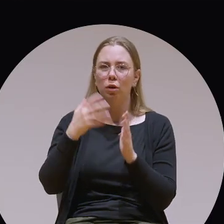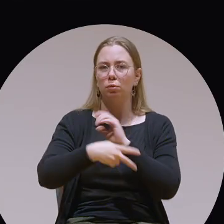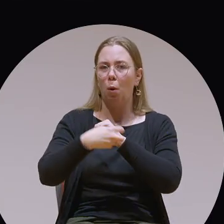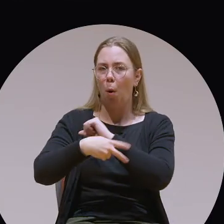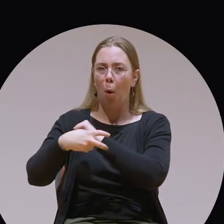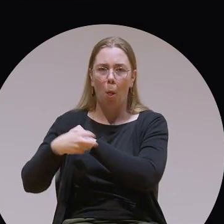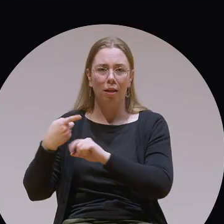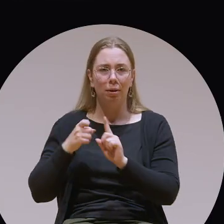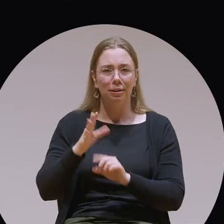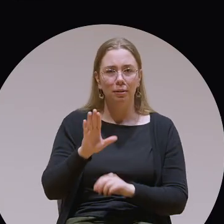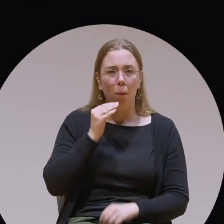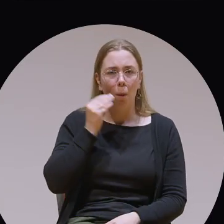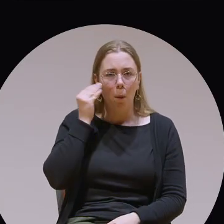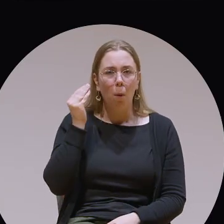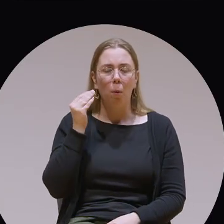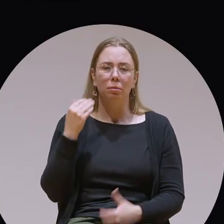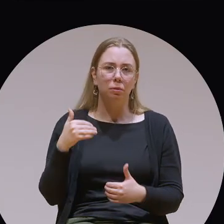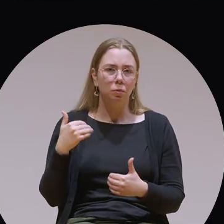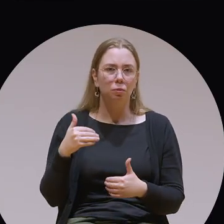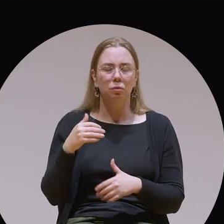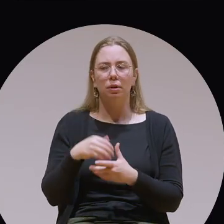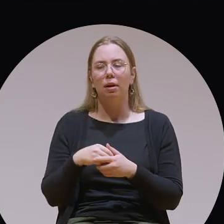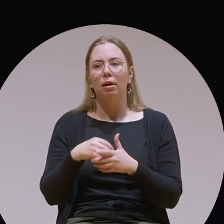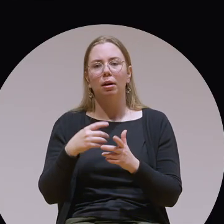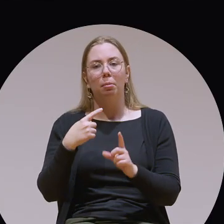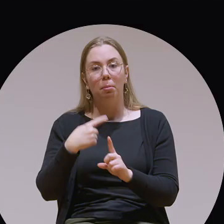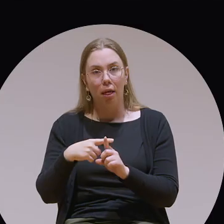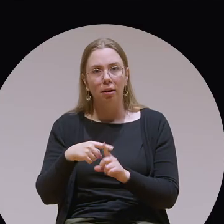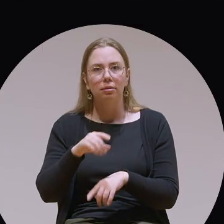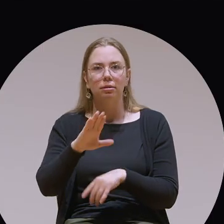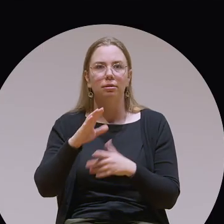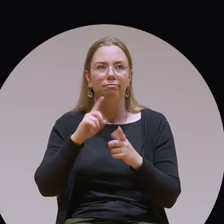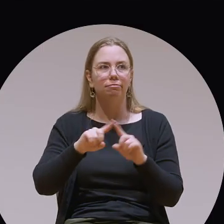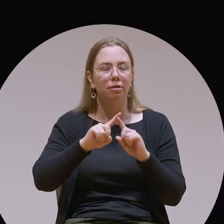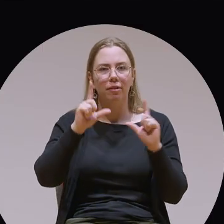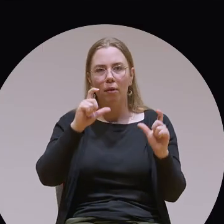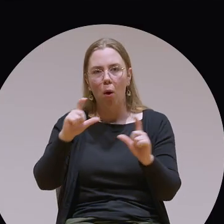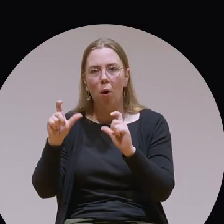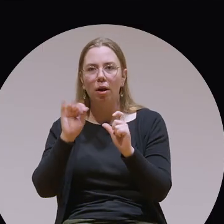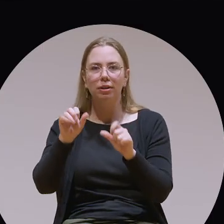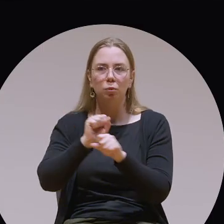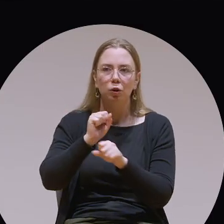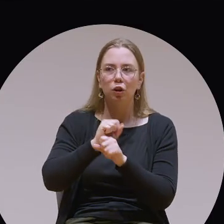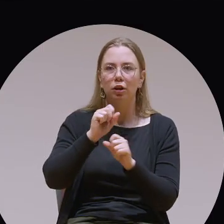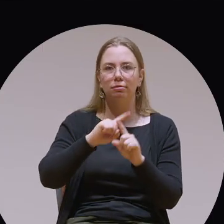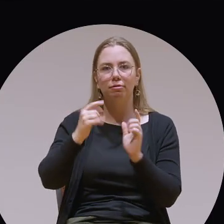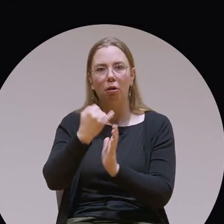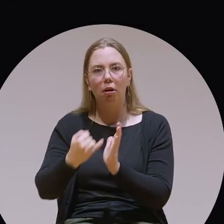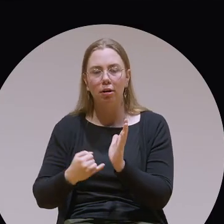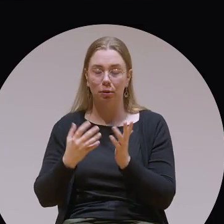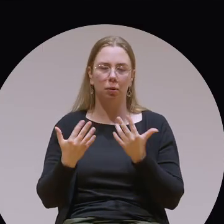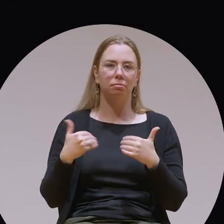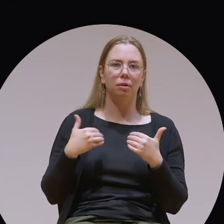Saint-Germain. So that's 1,400 paintings, plus his furniture, works of art and sculptures. So whenever I see his